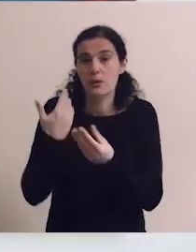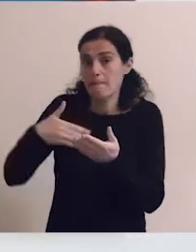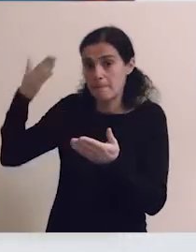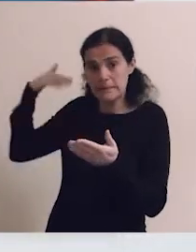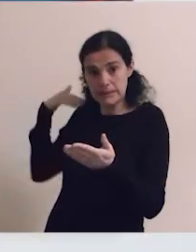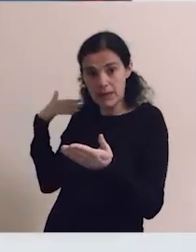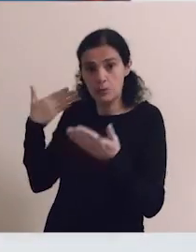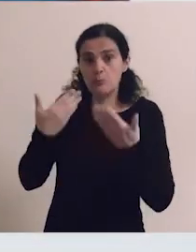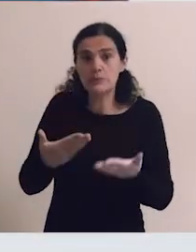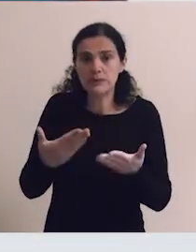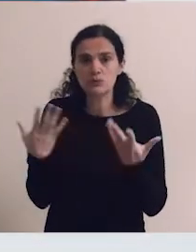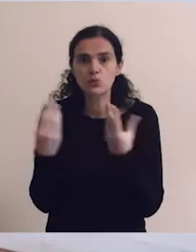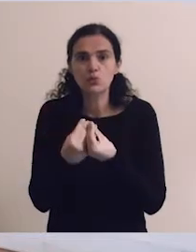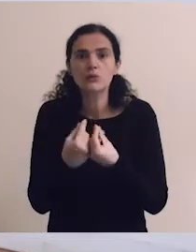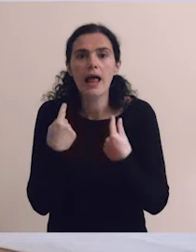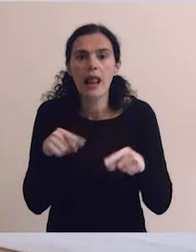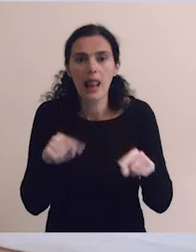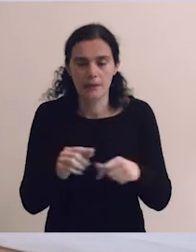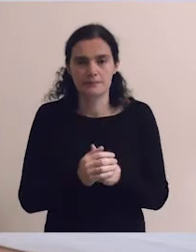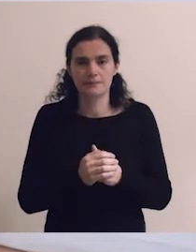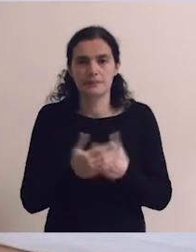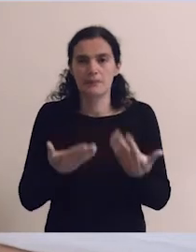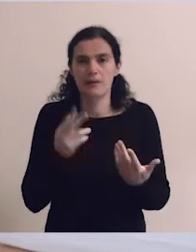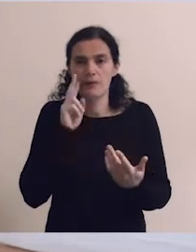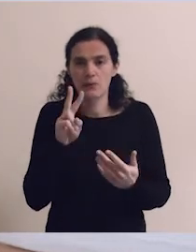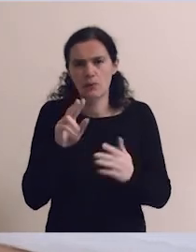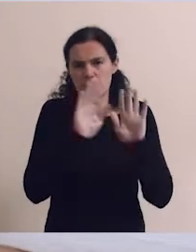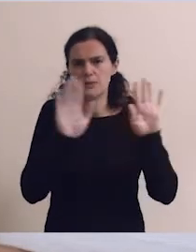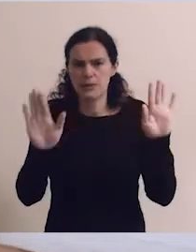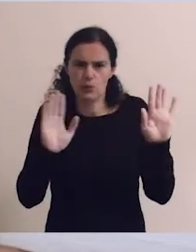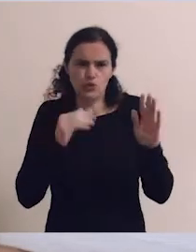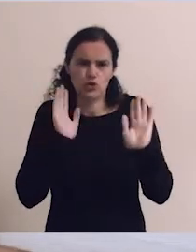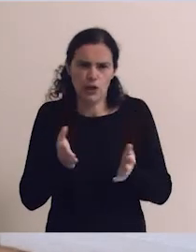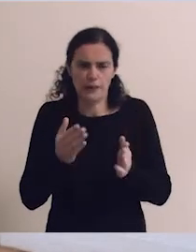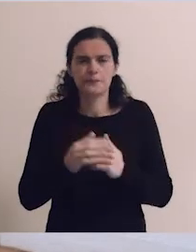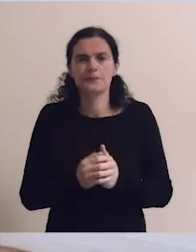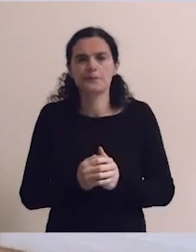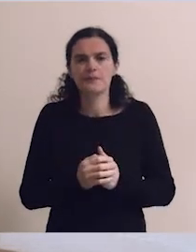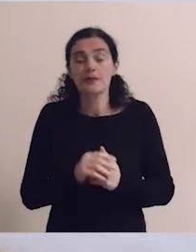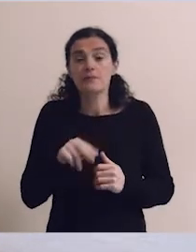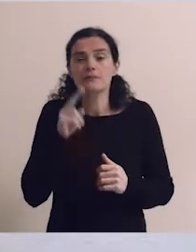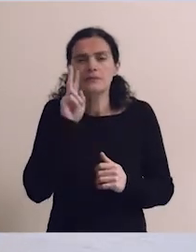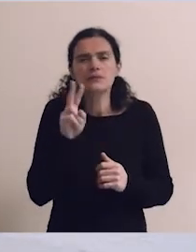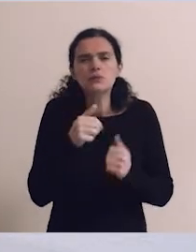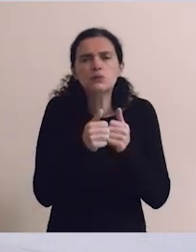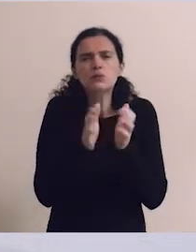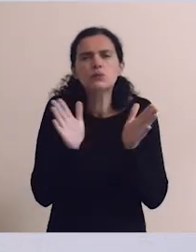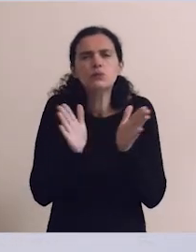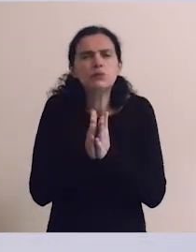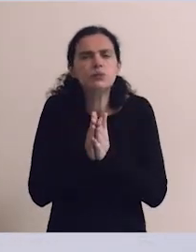past and the present come together. Of course, now that you've seen the rest of the exhibition, you see